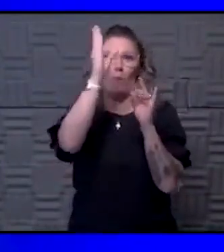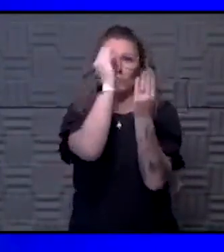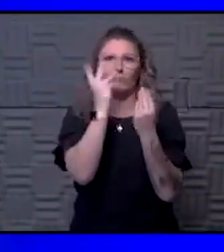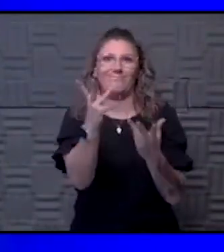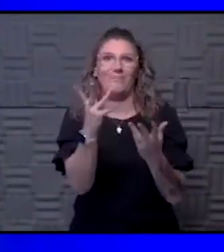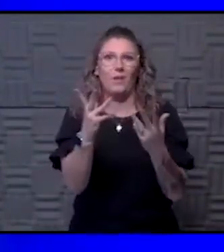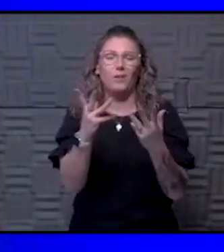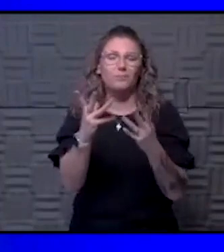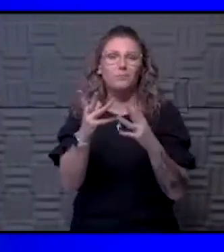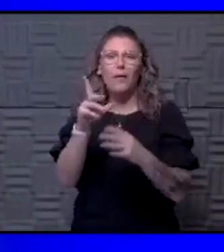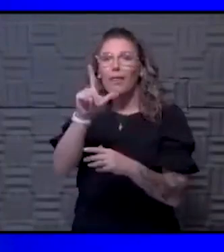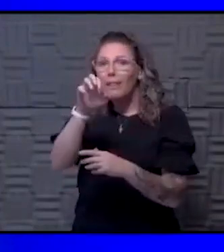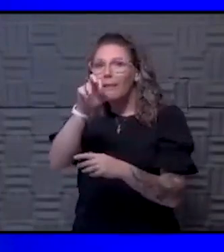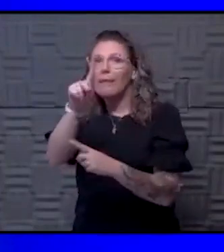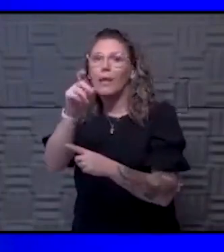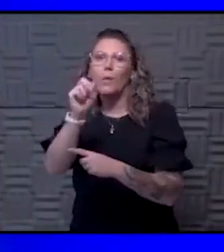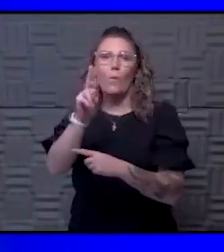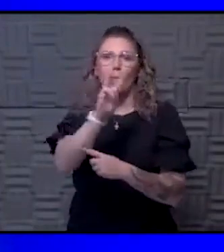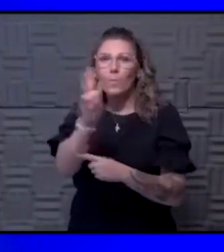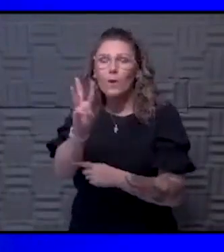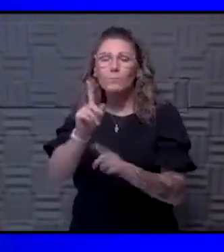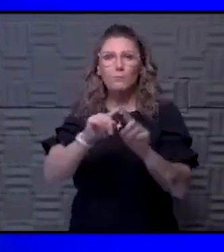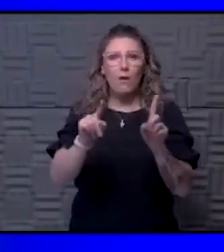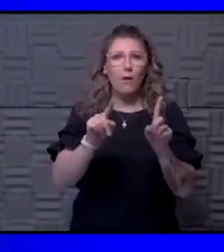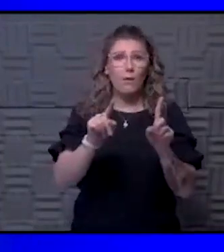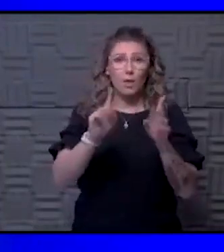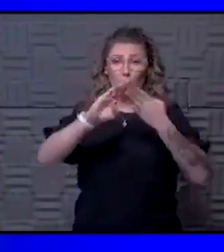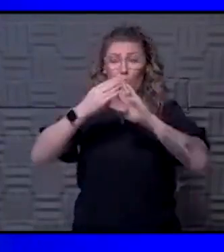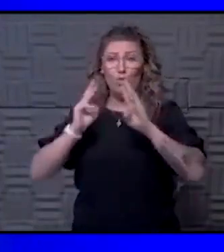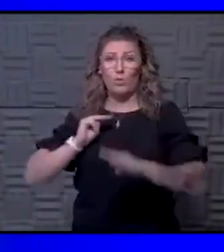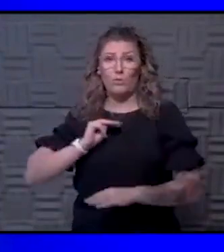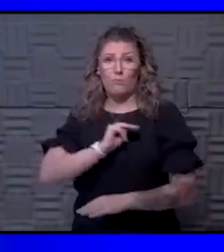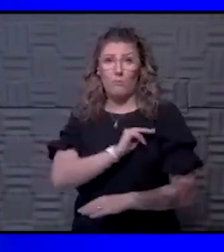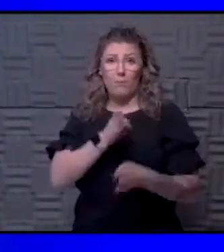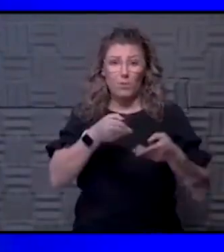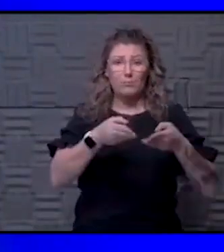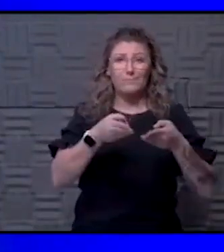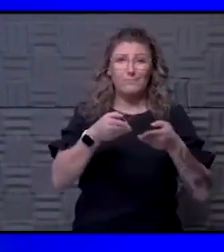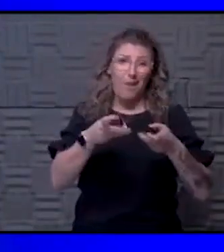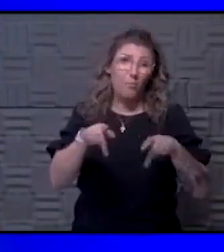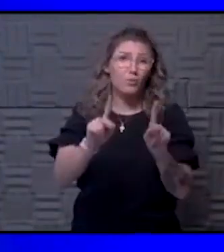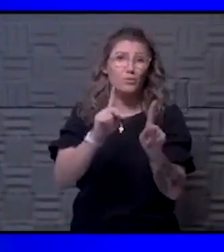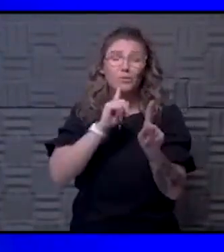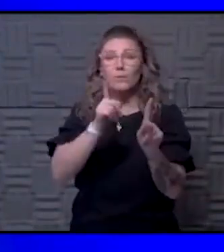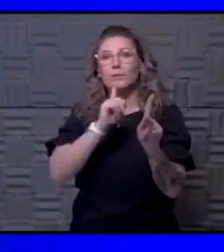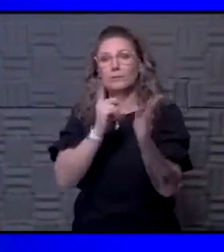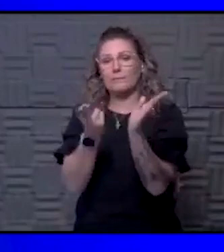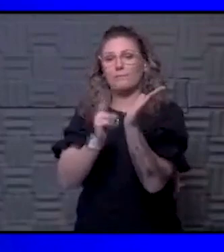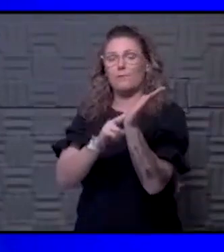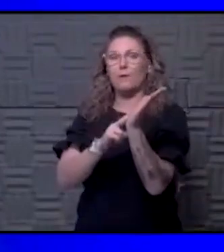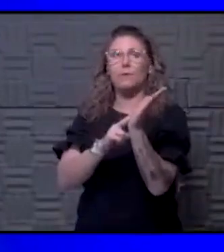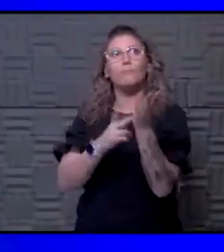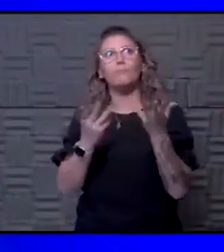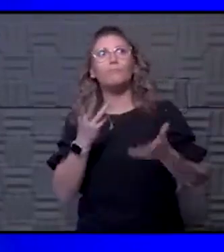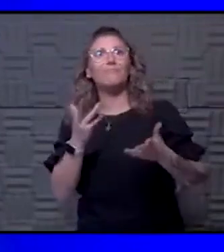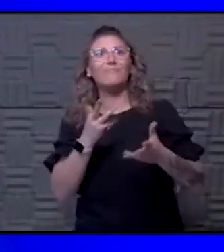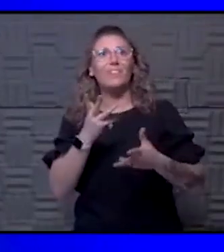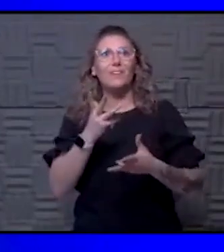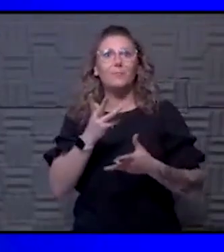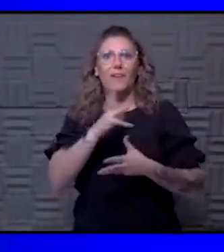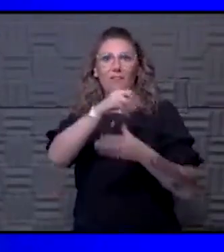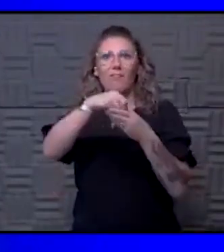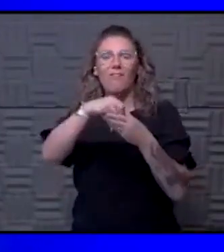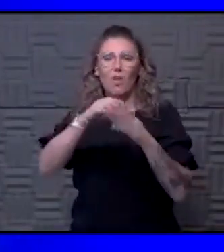with links, but it's an opportunity for community members to sign up to sort of be part of a group